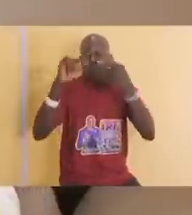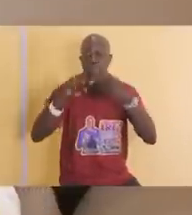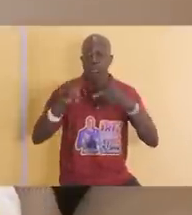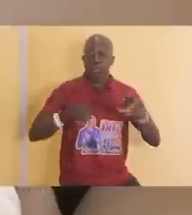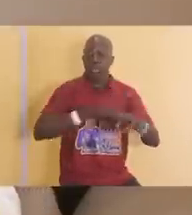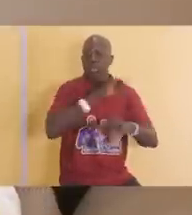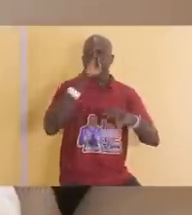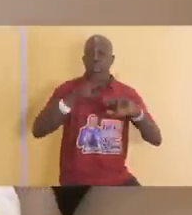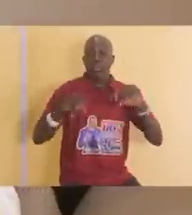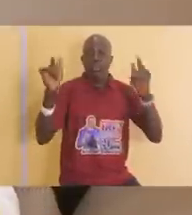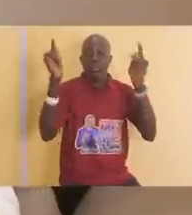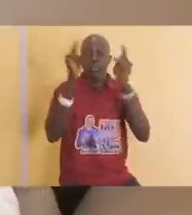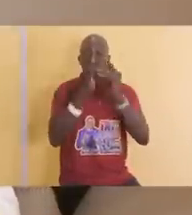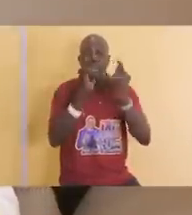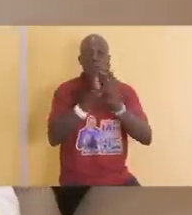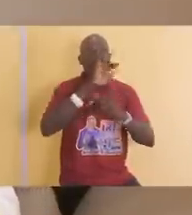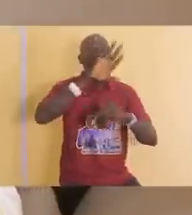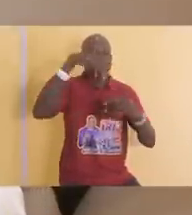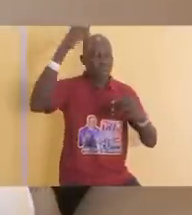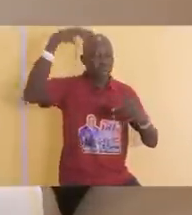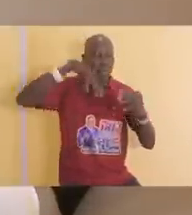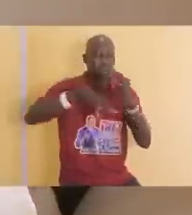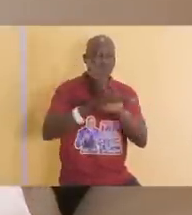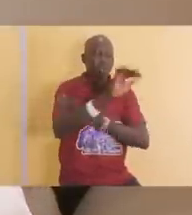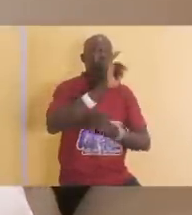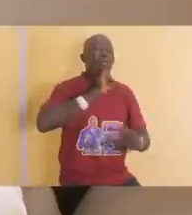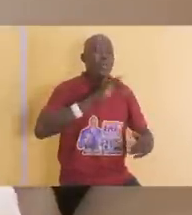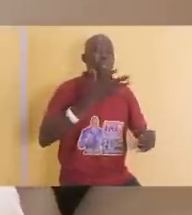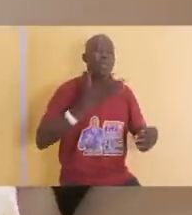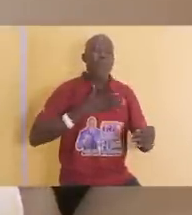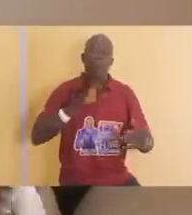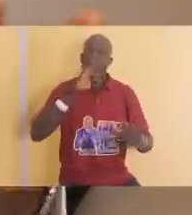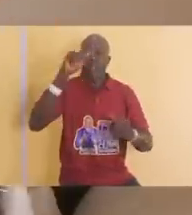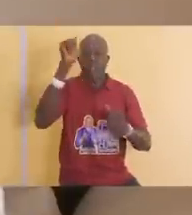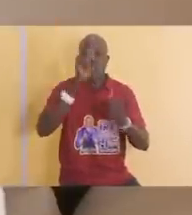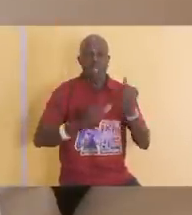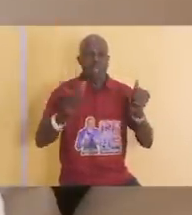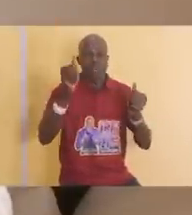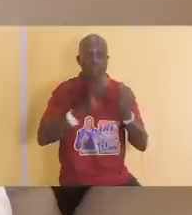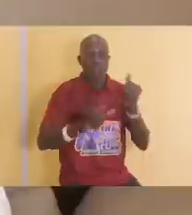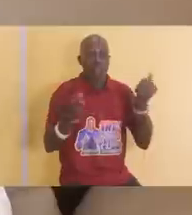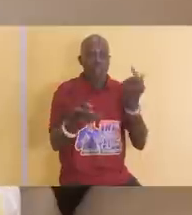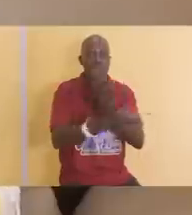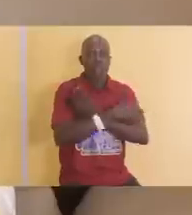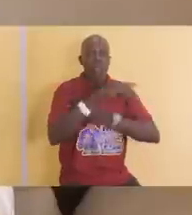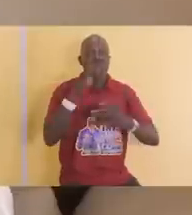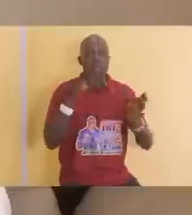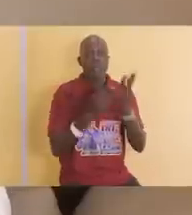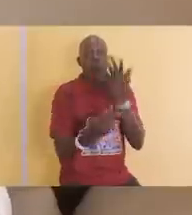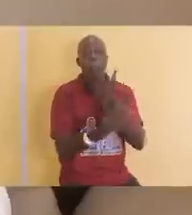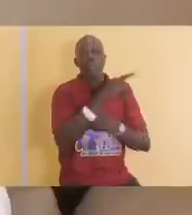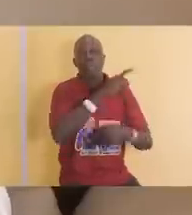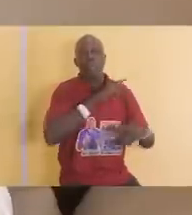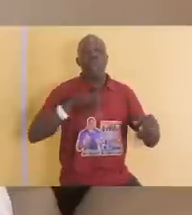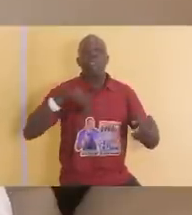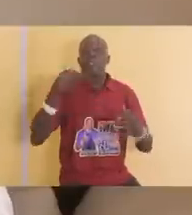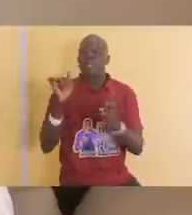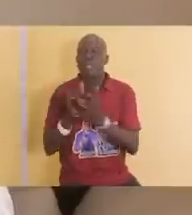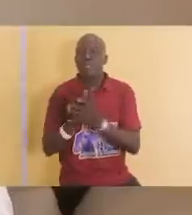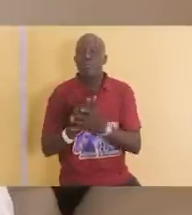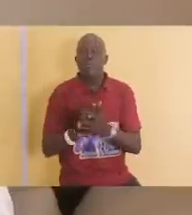fu ape to come to du fu ape by the grace of God o ti di ipade ojojumo is not everyday program iwa lo so be is not that